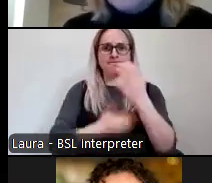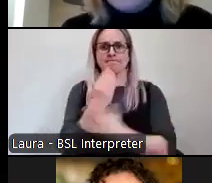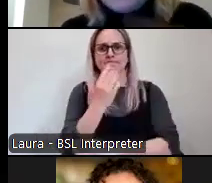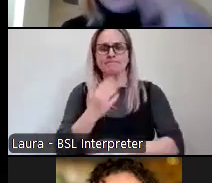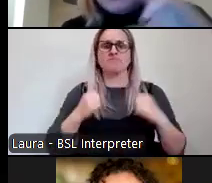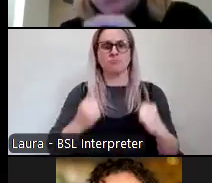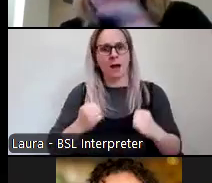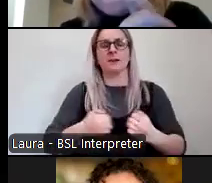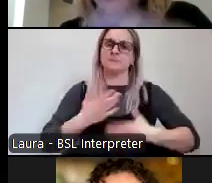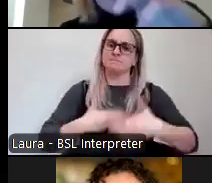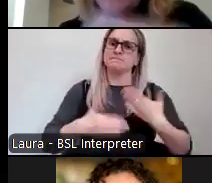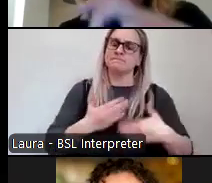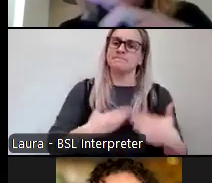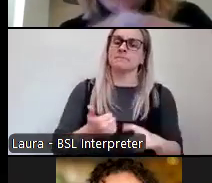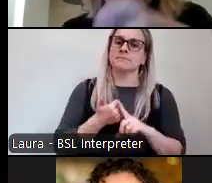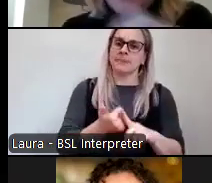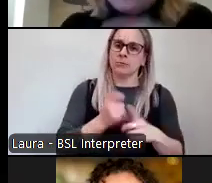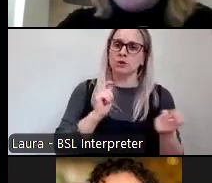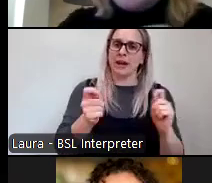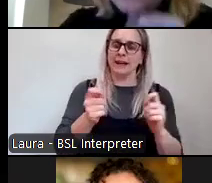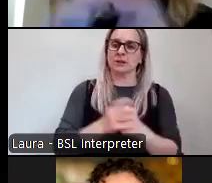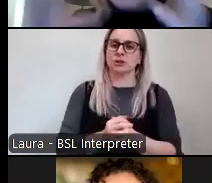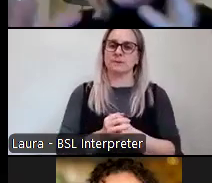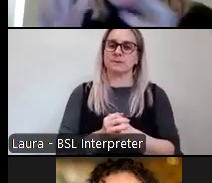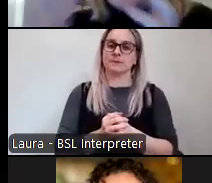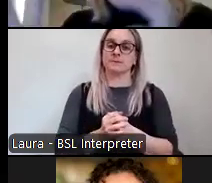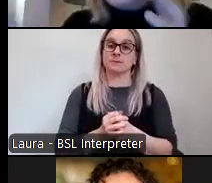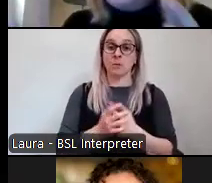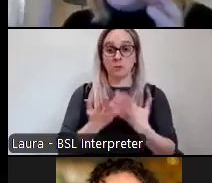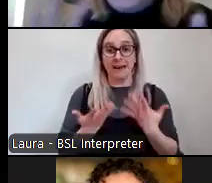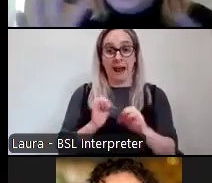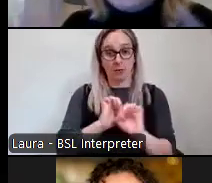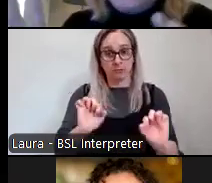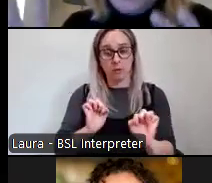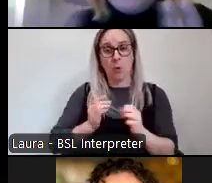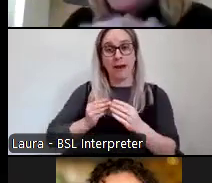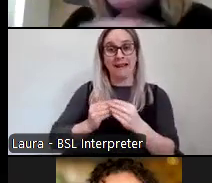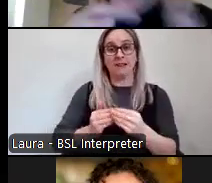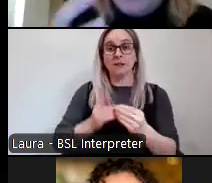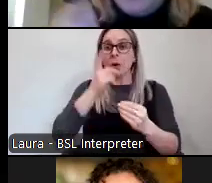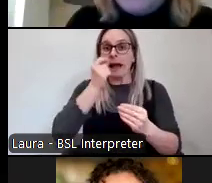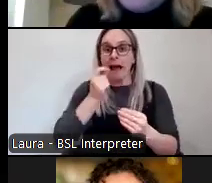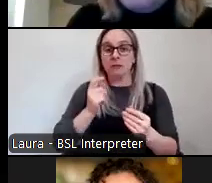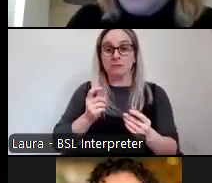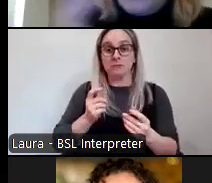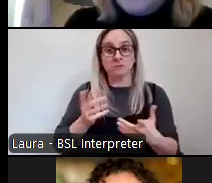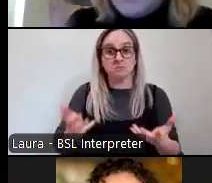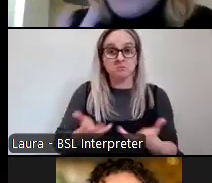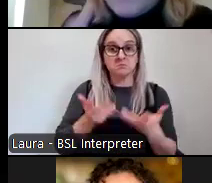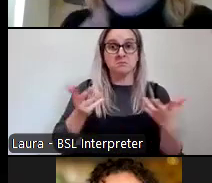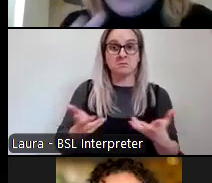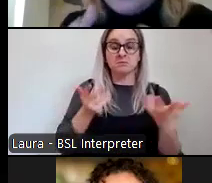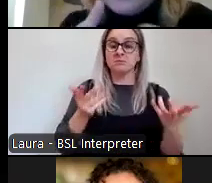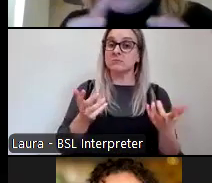impact. Does where your leadership is placed now, is there potential to expand that? It might be you